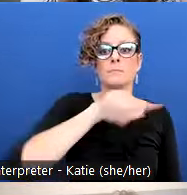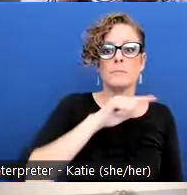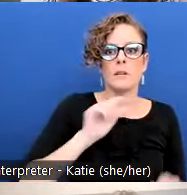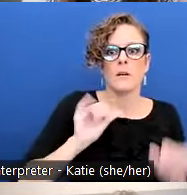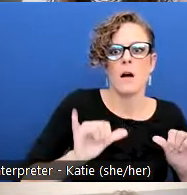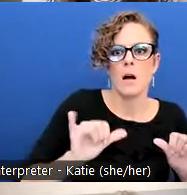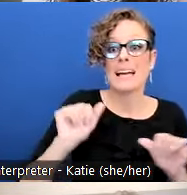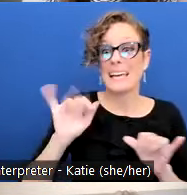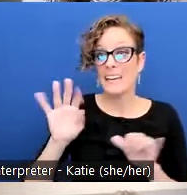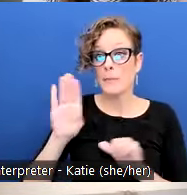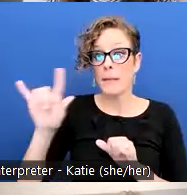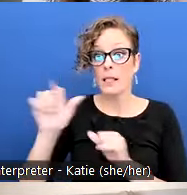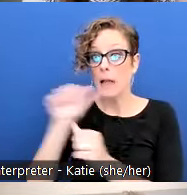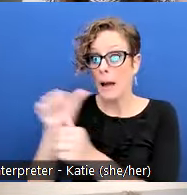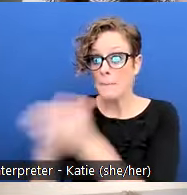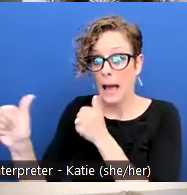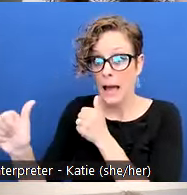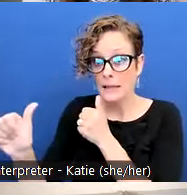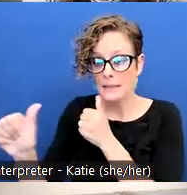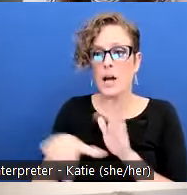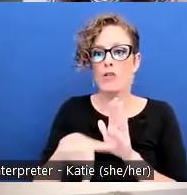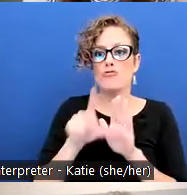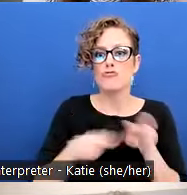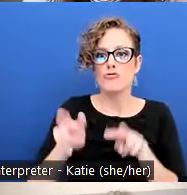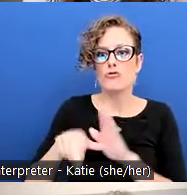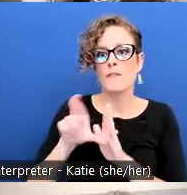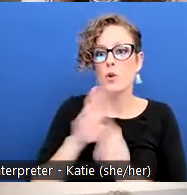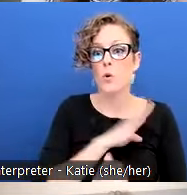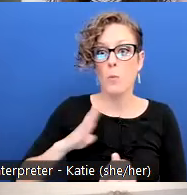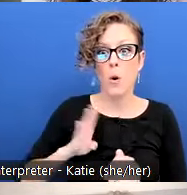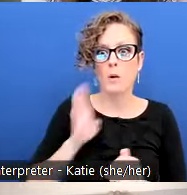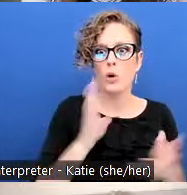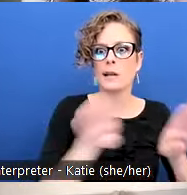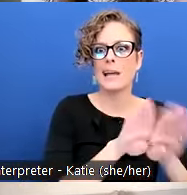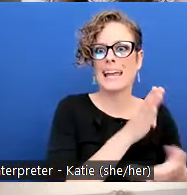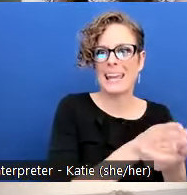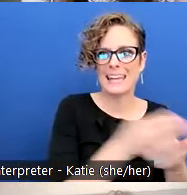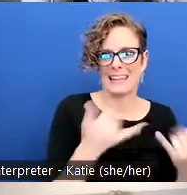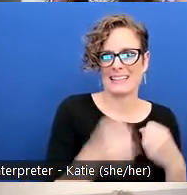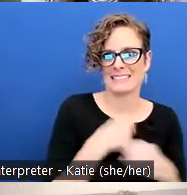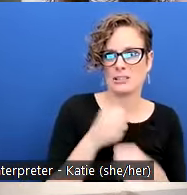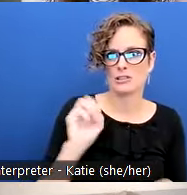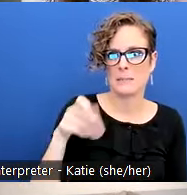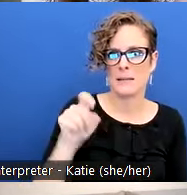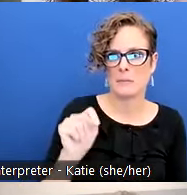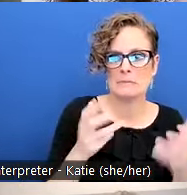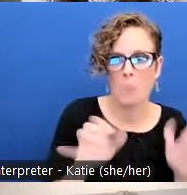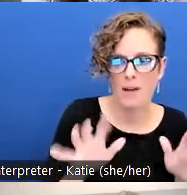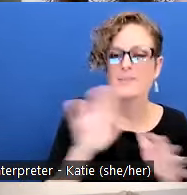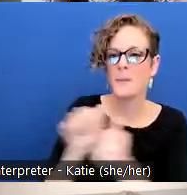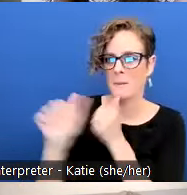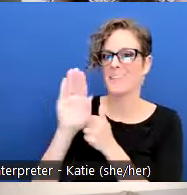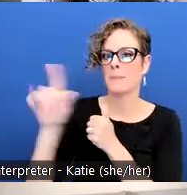board would end in September of this year, and we didn't want to see that happen. So we passed this bill that extends the fatality